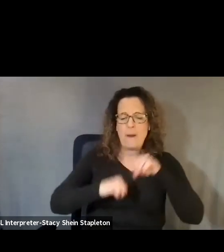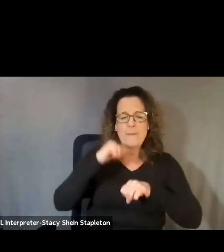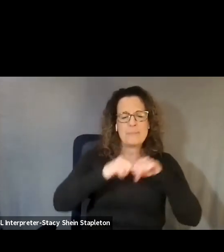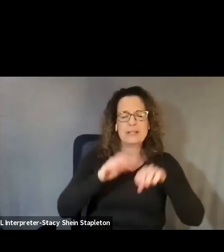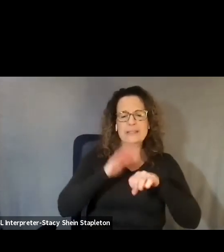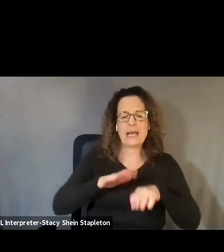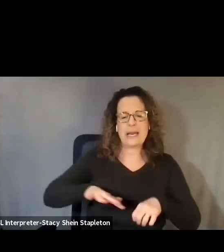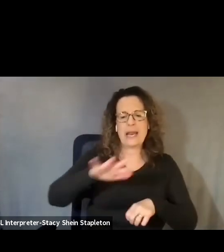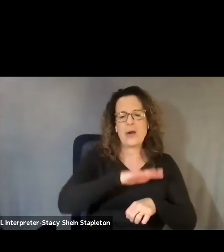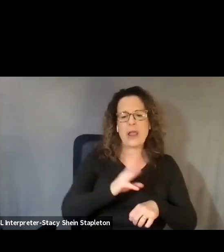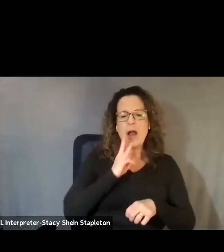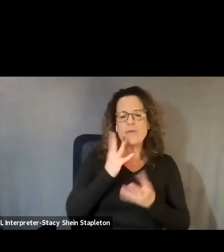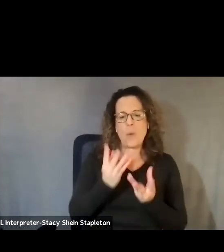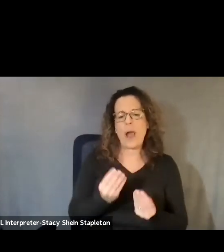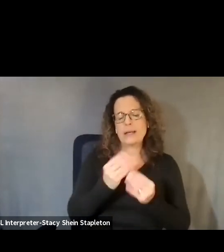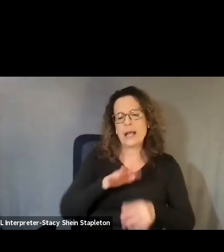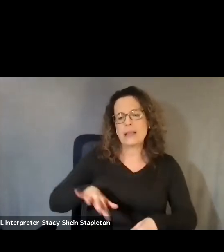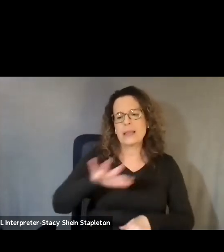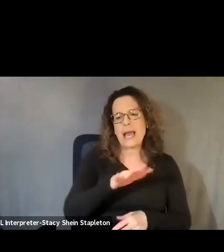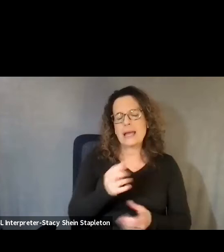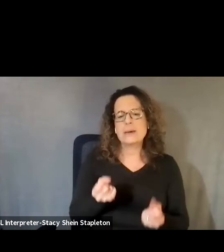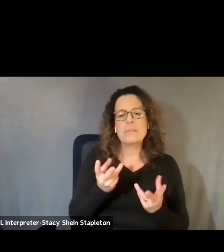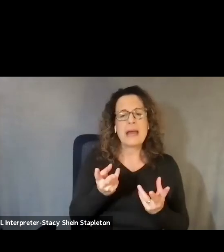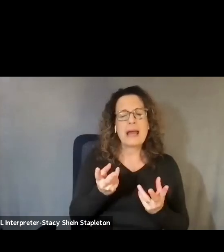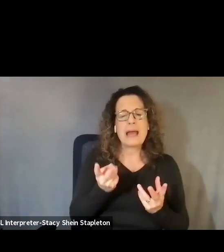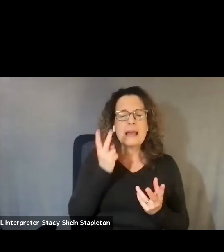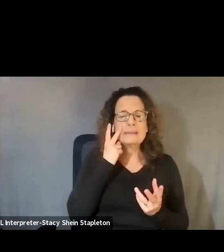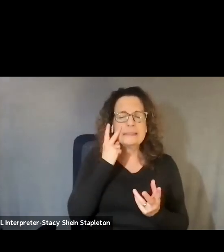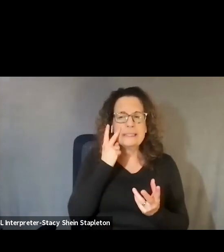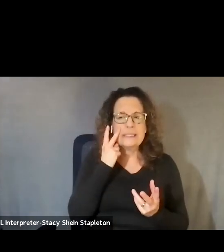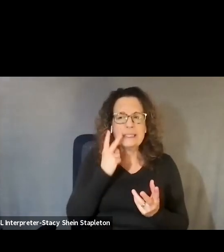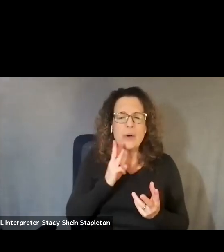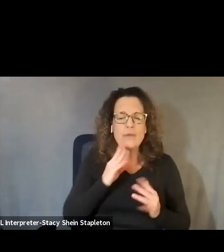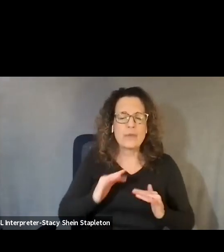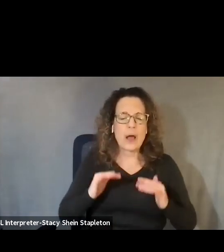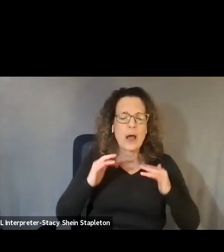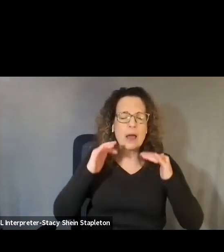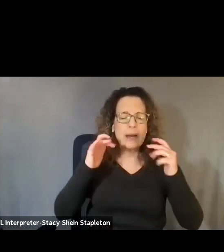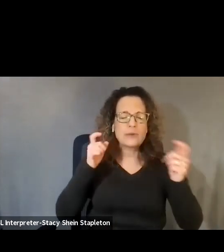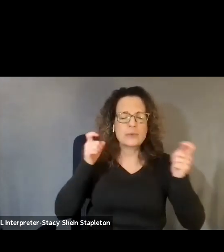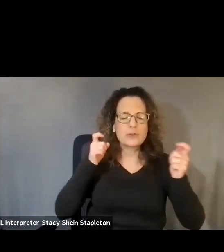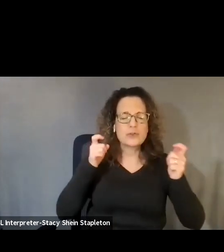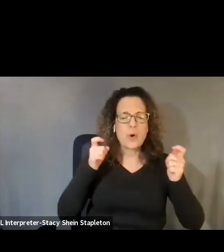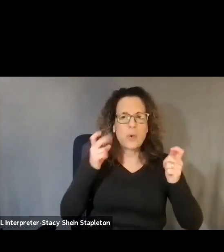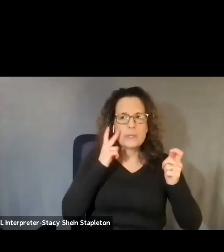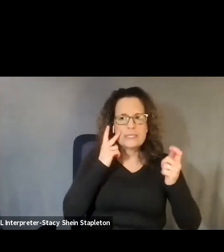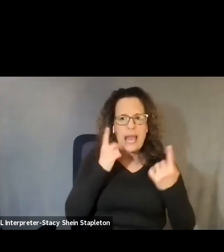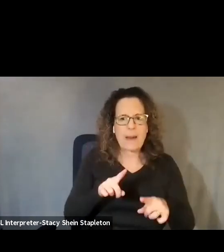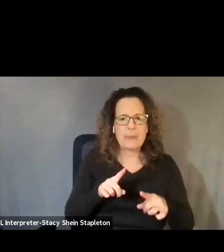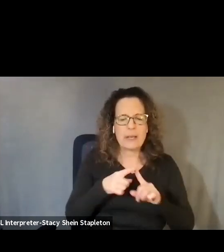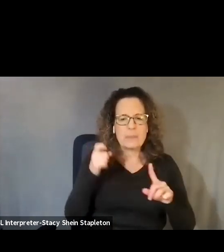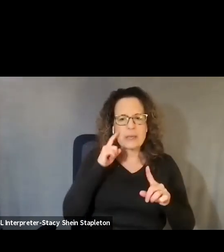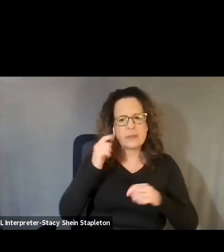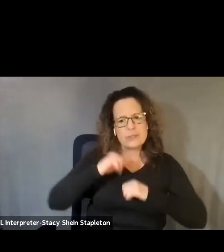of wetlands, which is part of why we see some of the flooding and massive efforts to control flooding and to